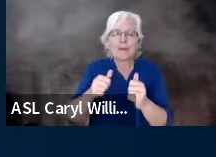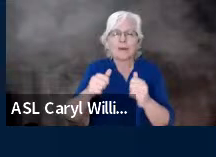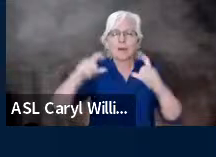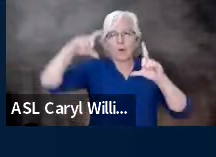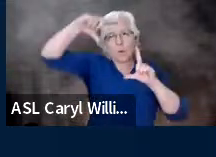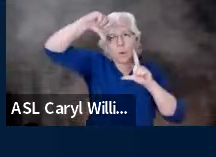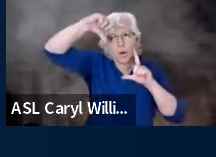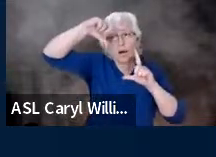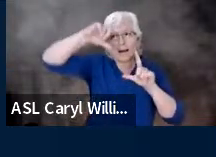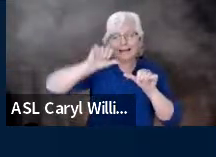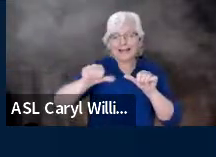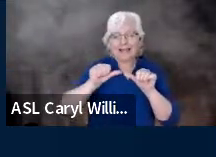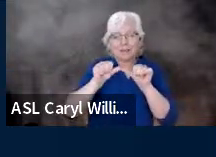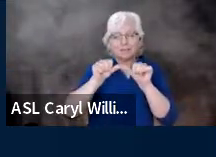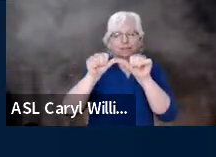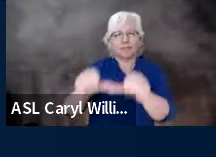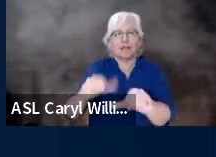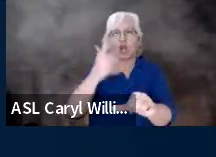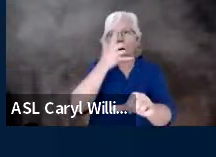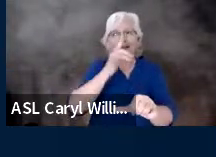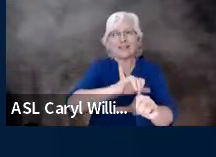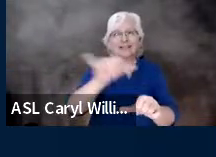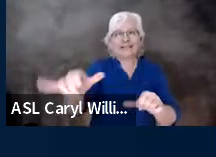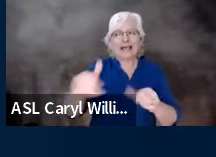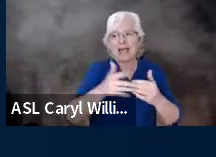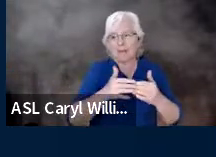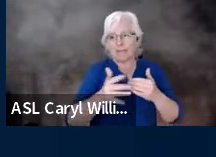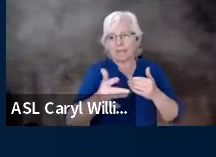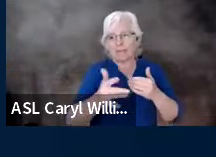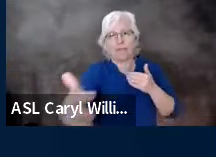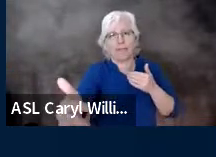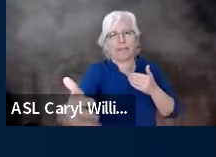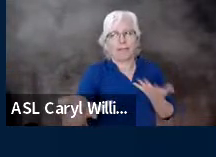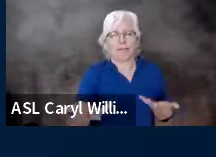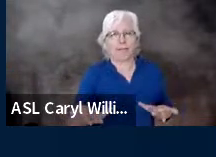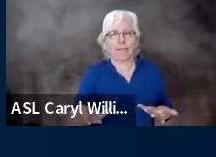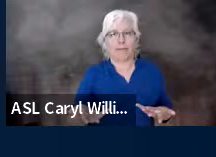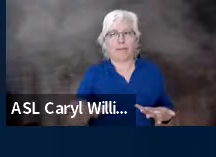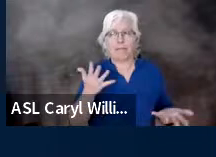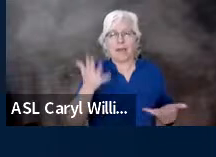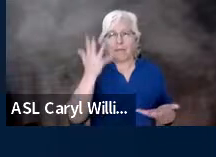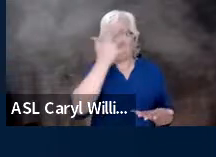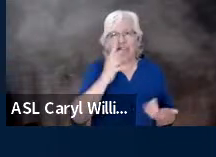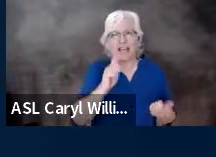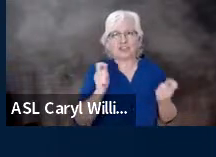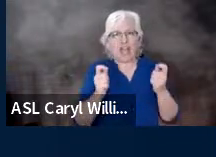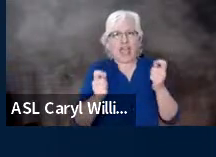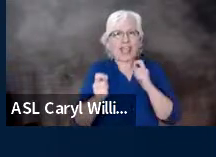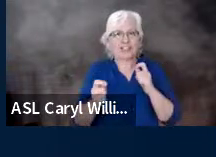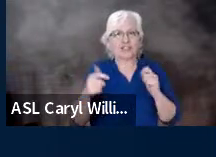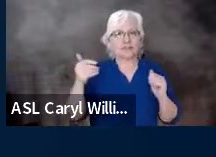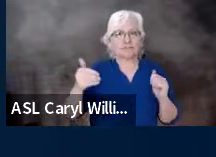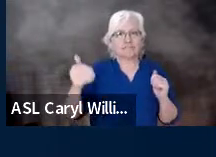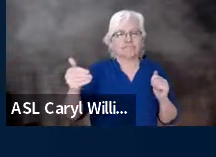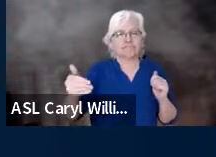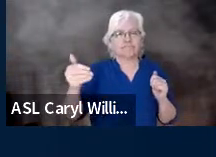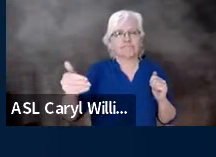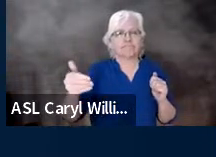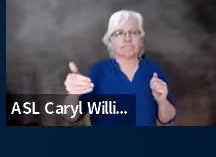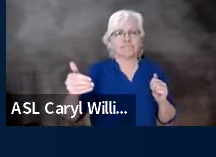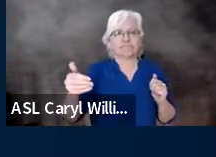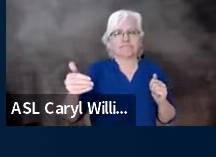the same over time. And it may change periodically due